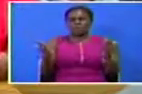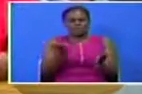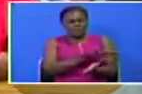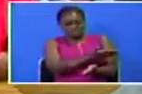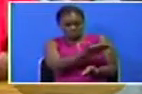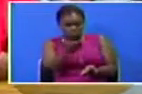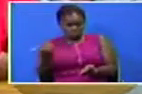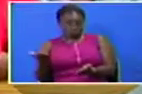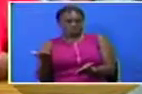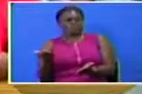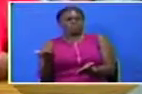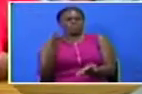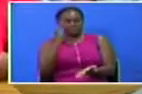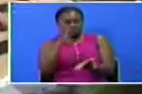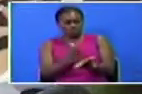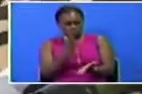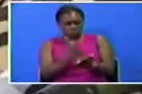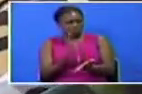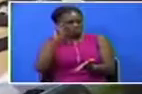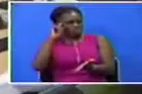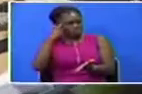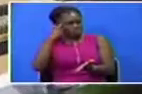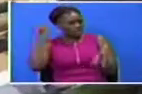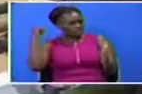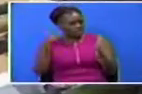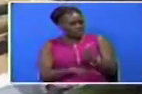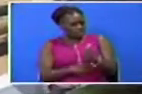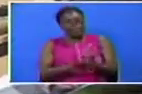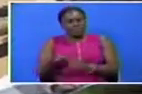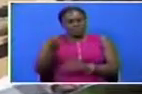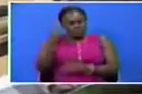to really, really take time, understand the trends that are changing,